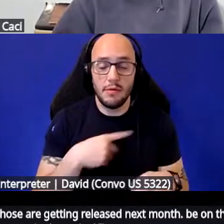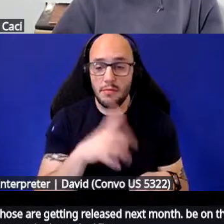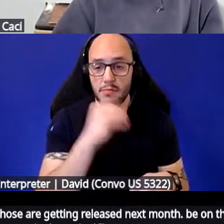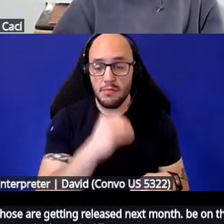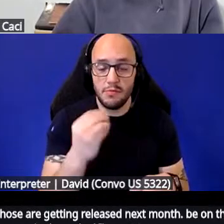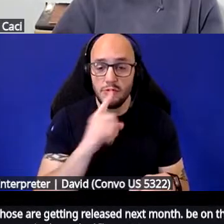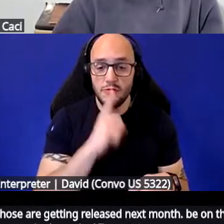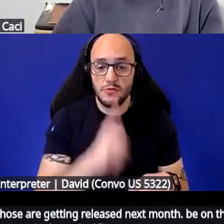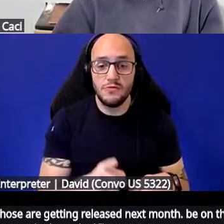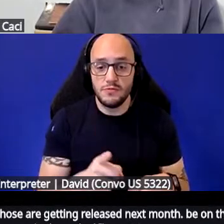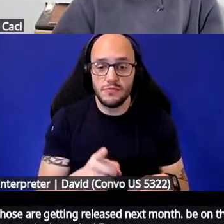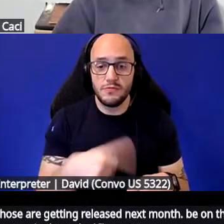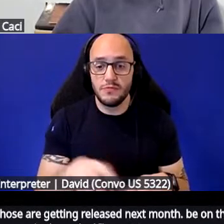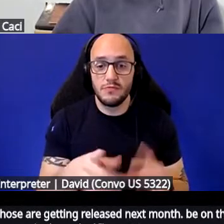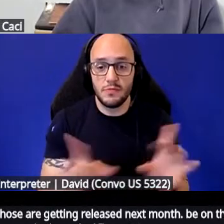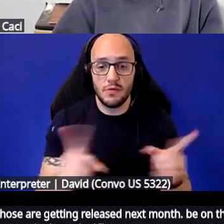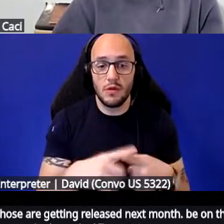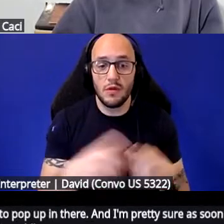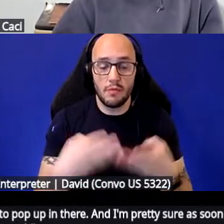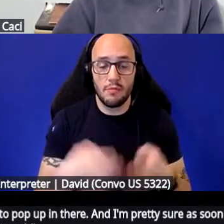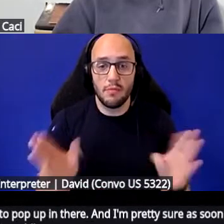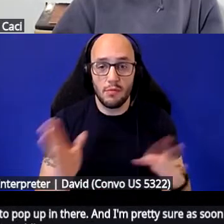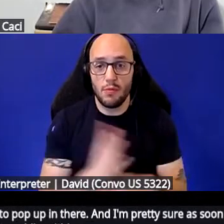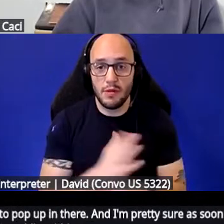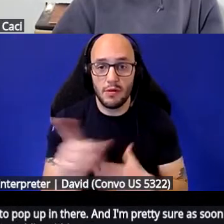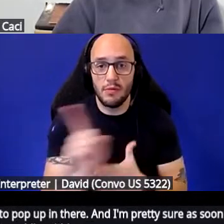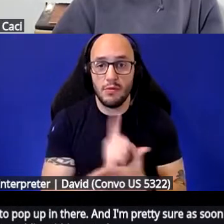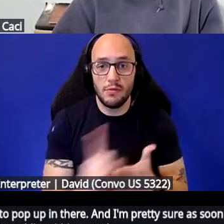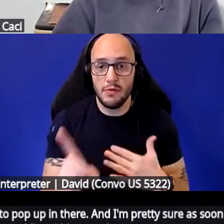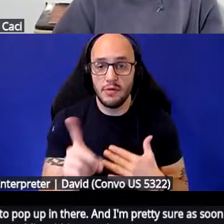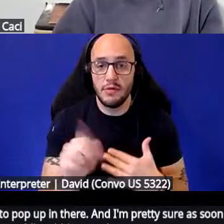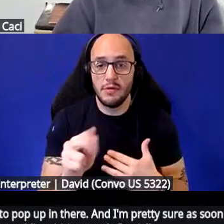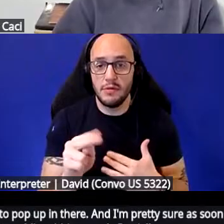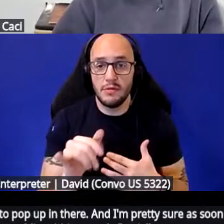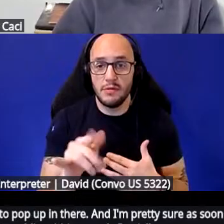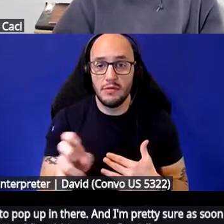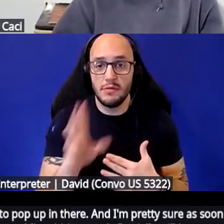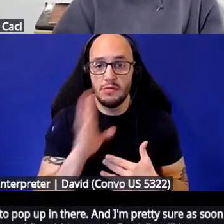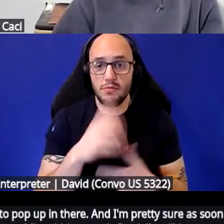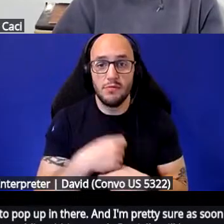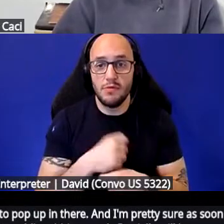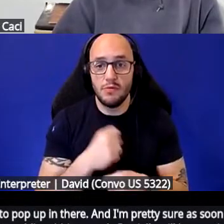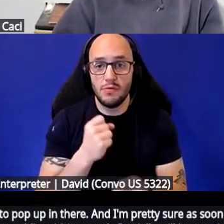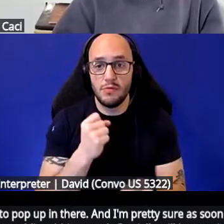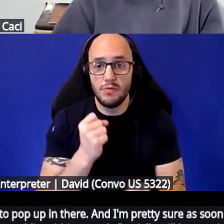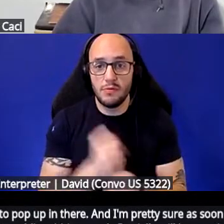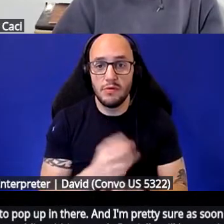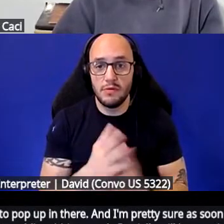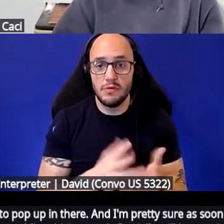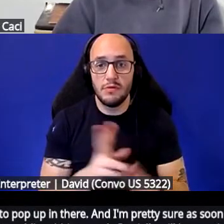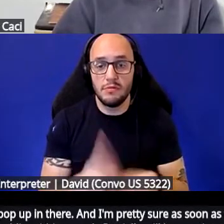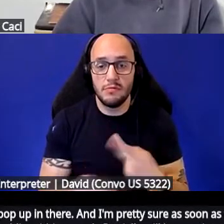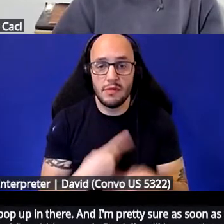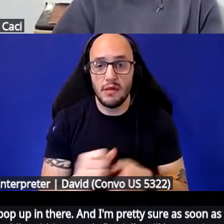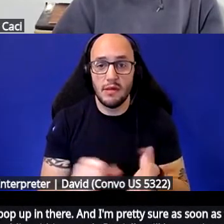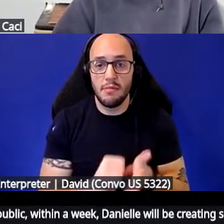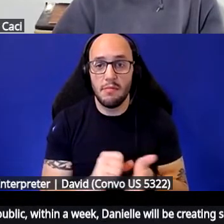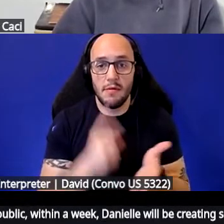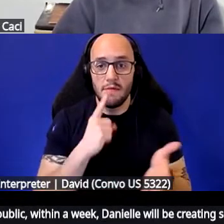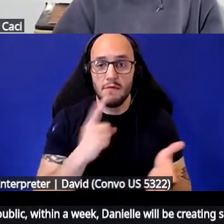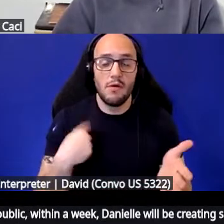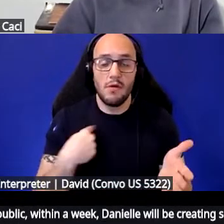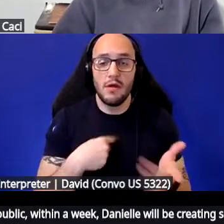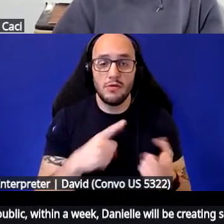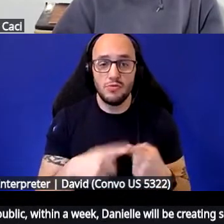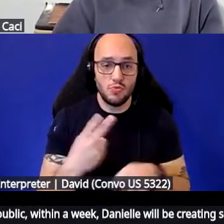soon as they're released to the public, within a week, Danielle will be creating some sort of a page for us to